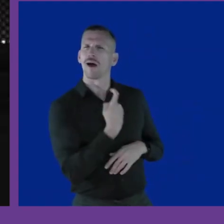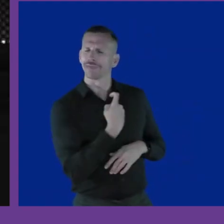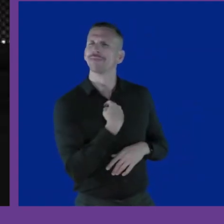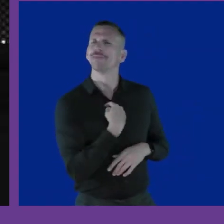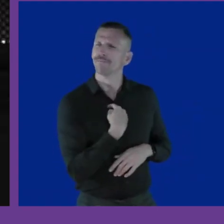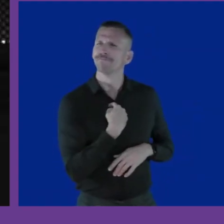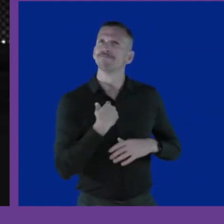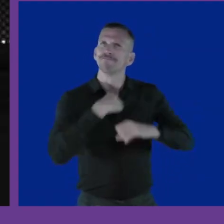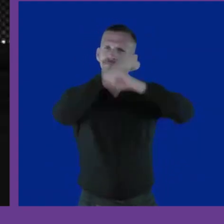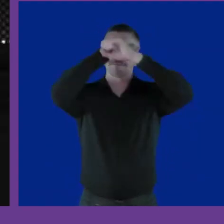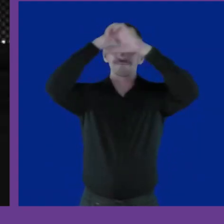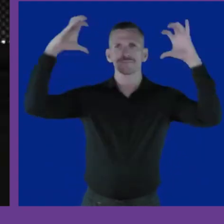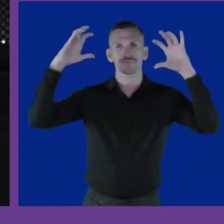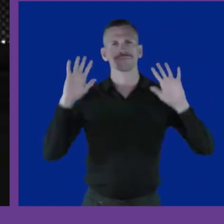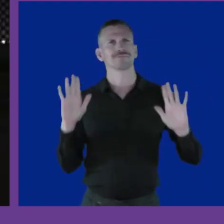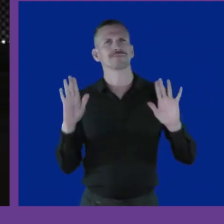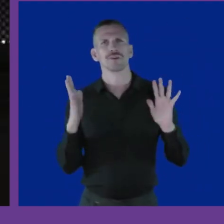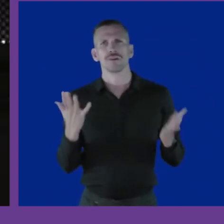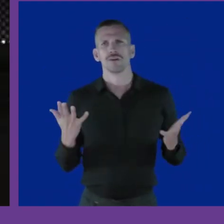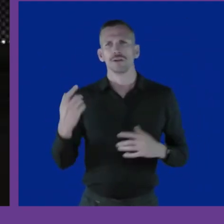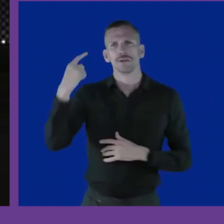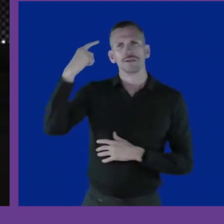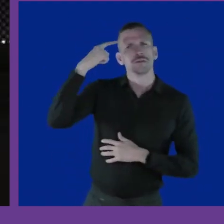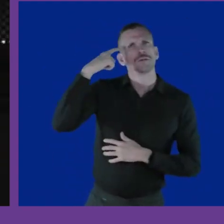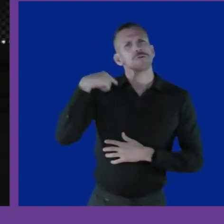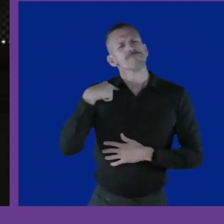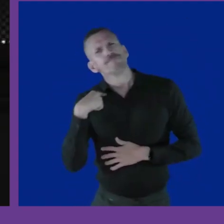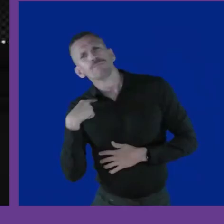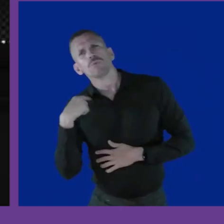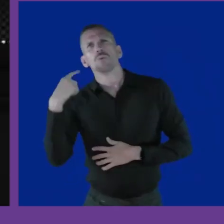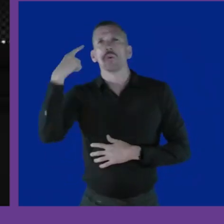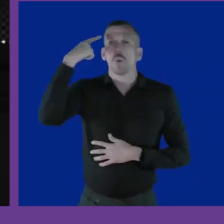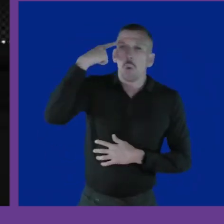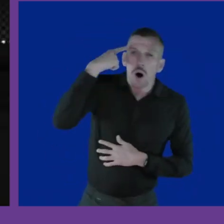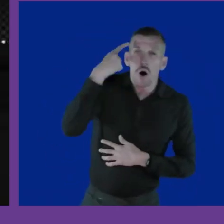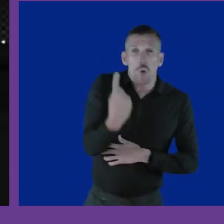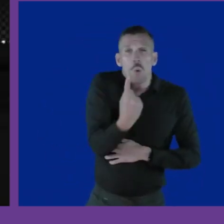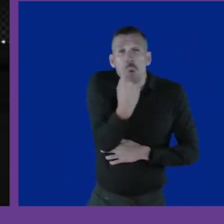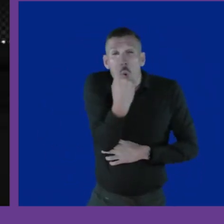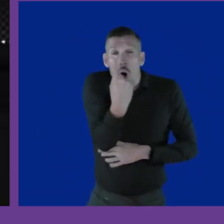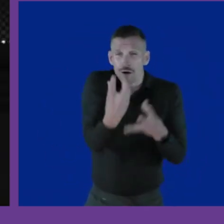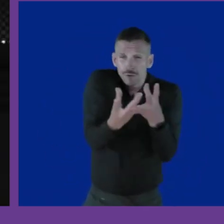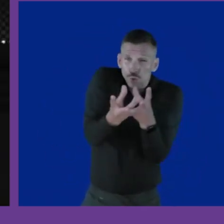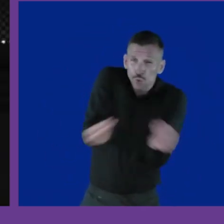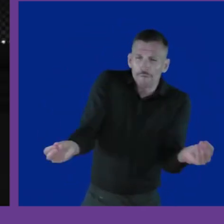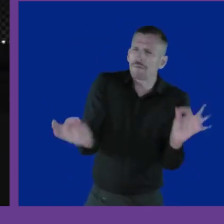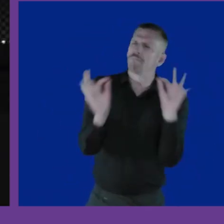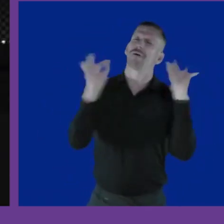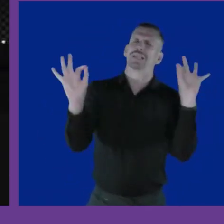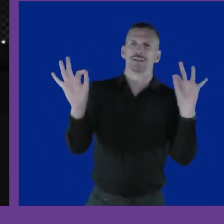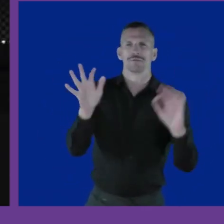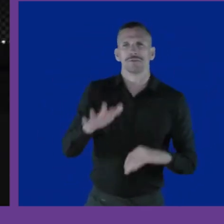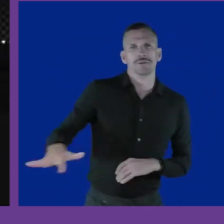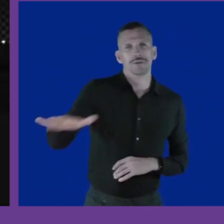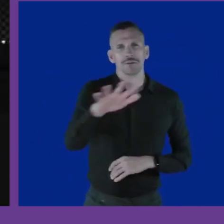don't think there's a one size fits all. I don't think there's a, silver bullet, and I don't think that the participants in the, in